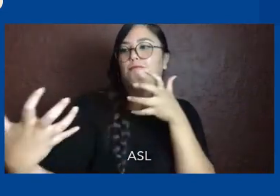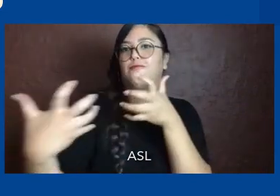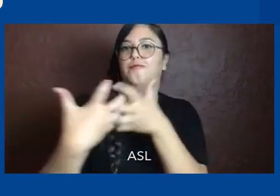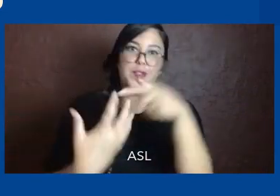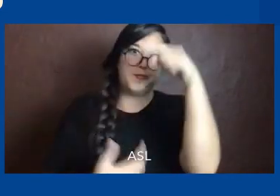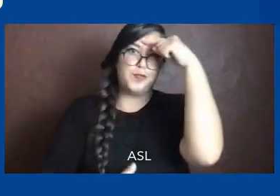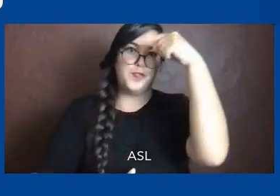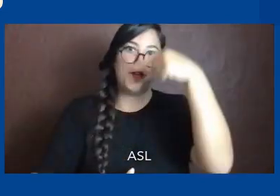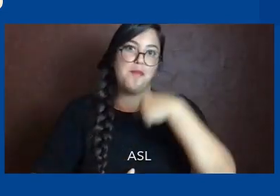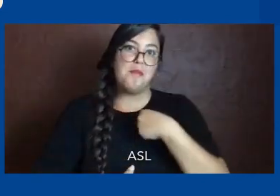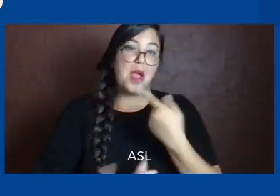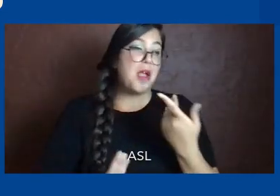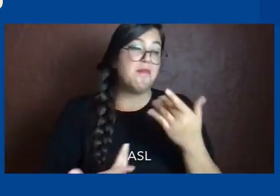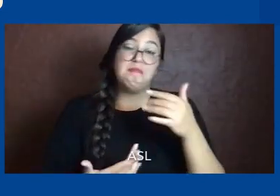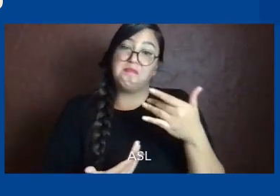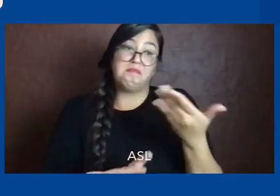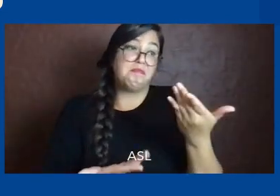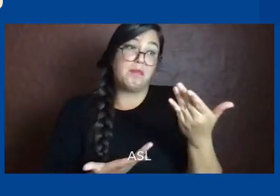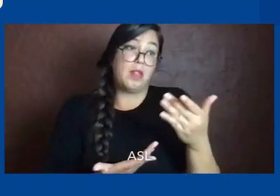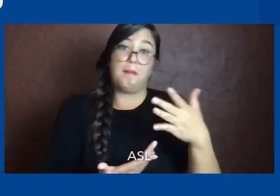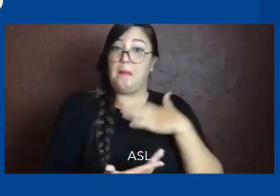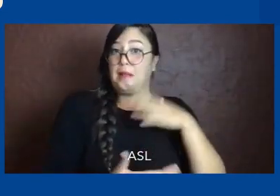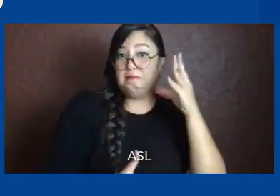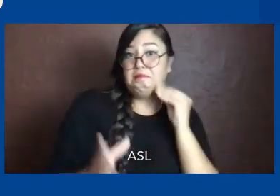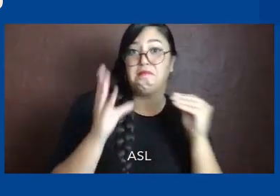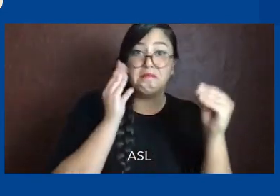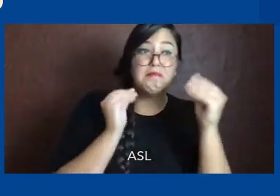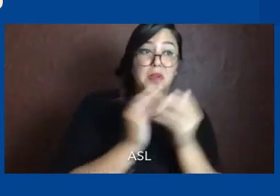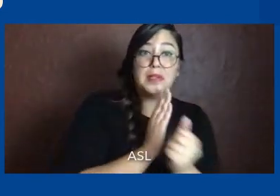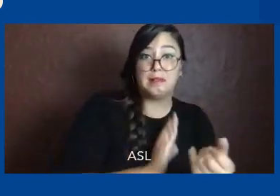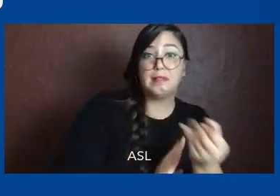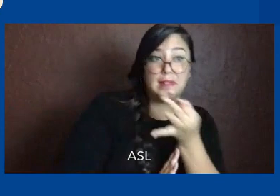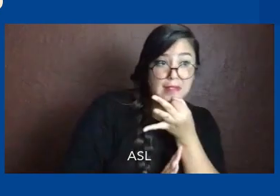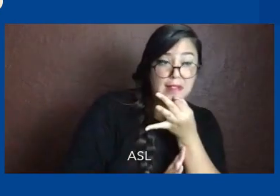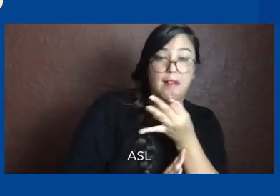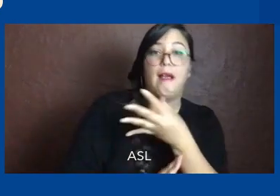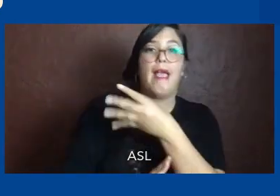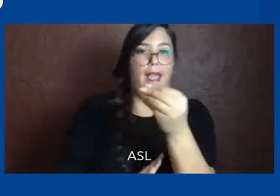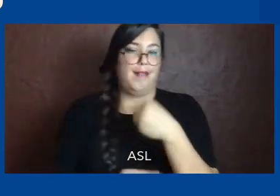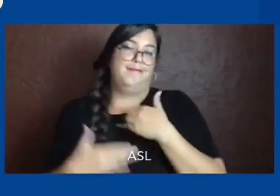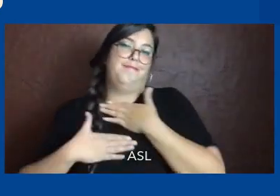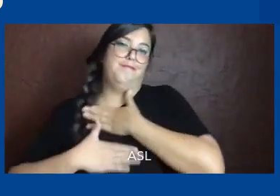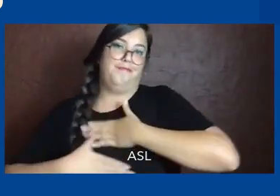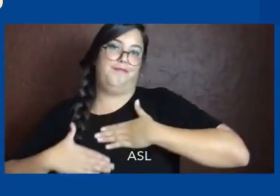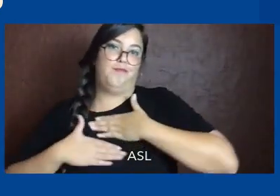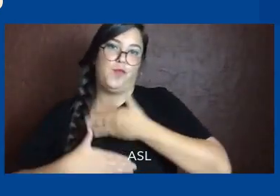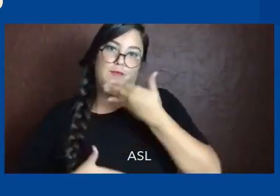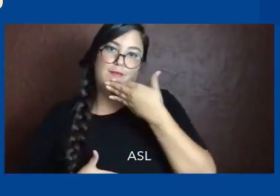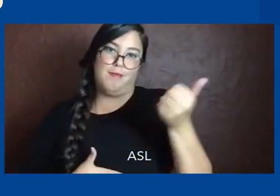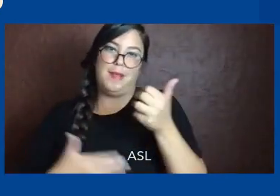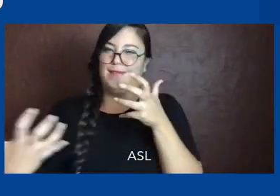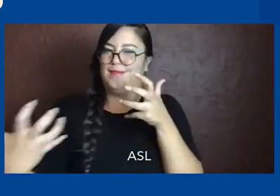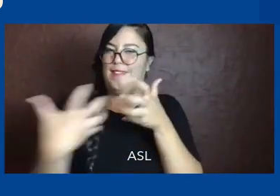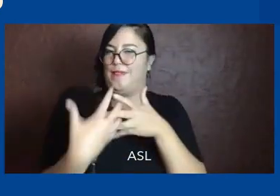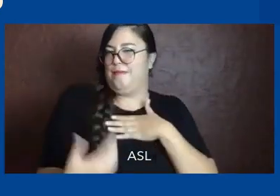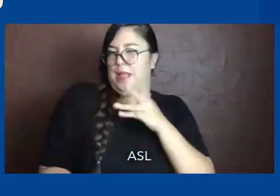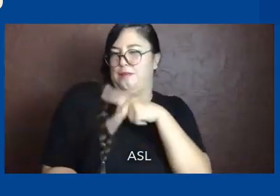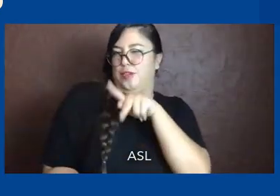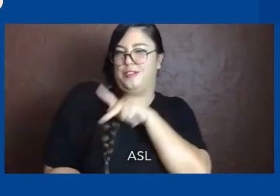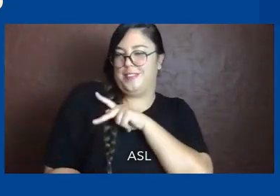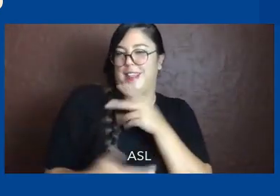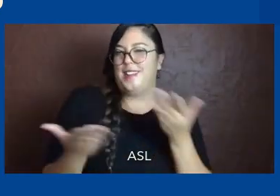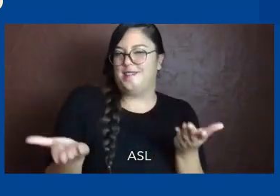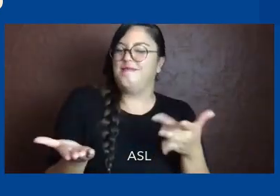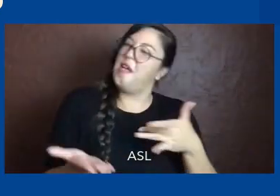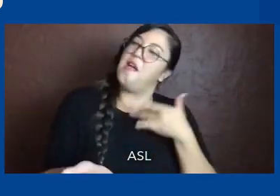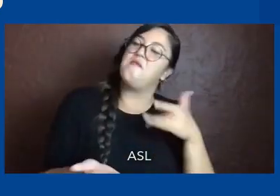getting hired to do, and partly because I like those jobs the best. And they fit with me for some reason. And I felt like I